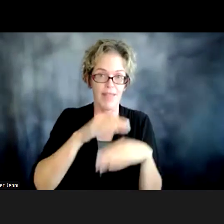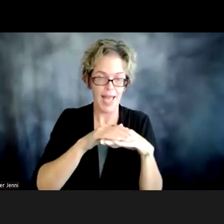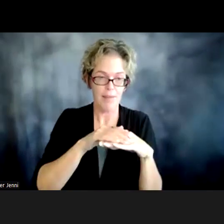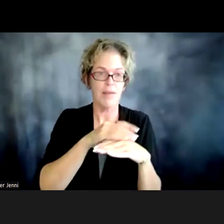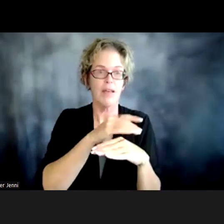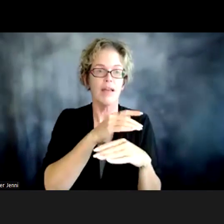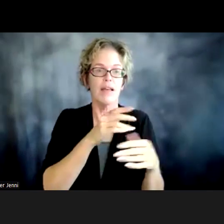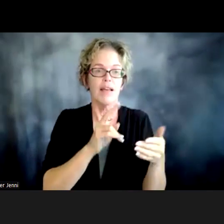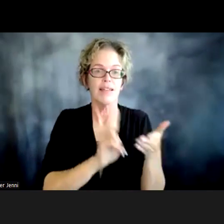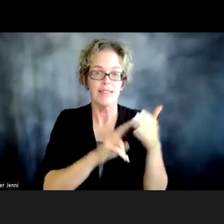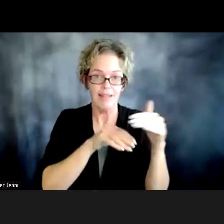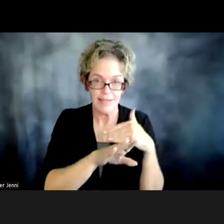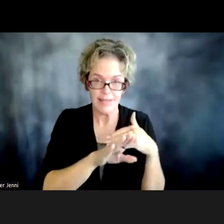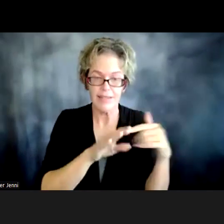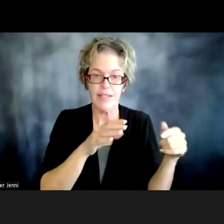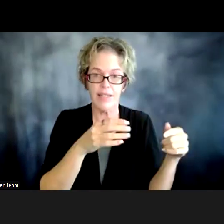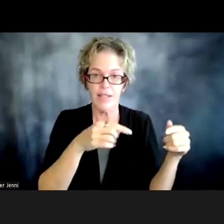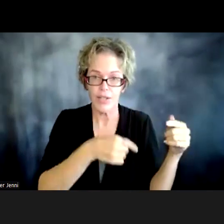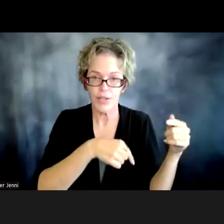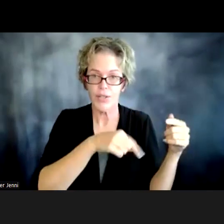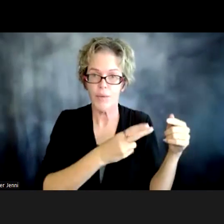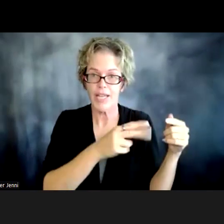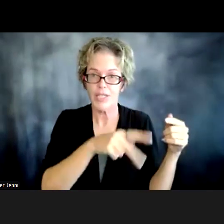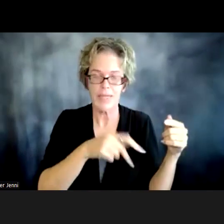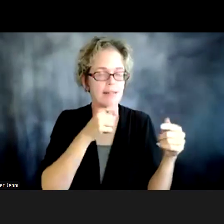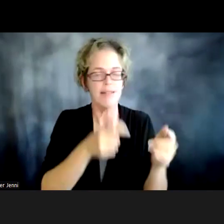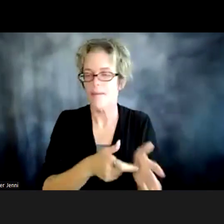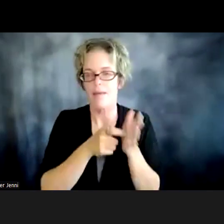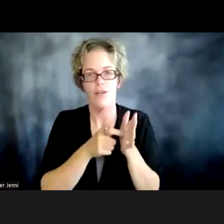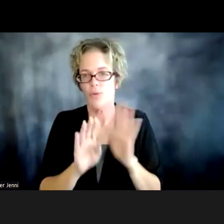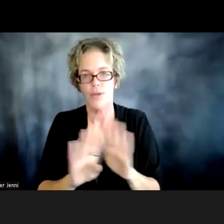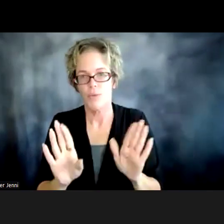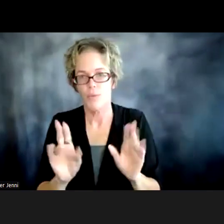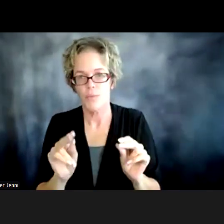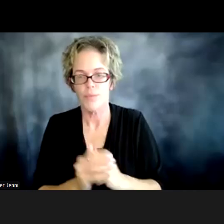QHP wouldn't be something that was mandatory.